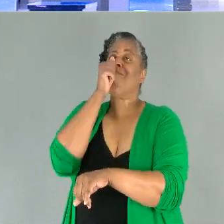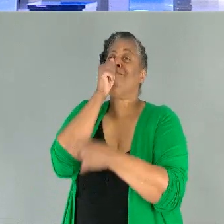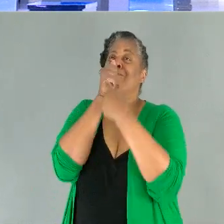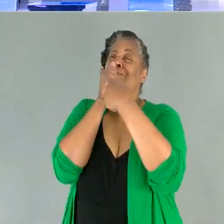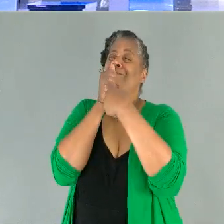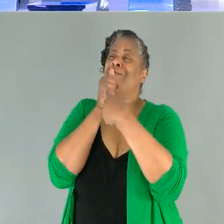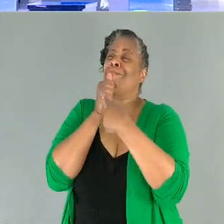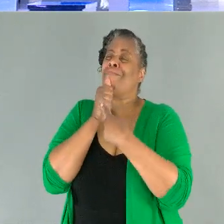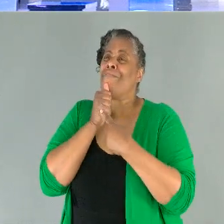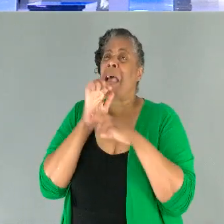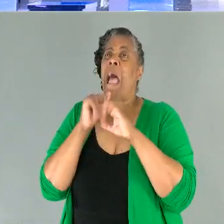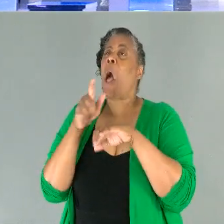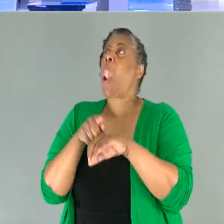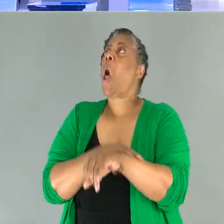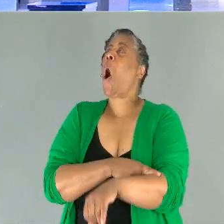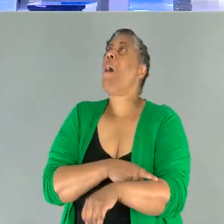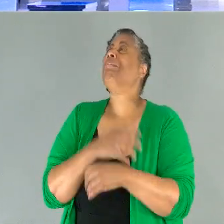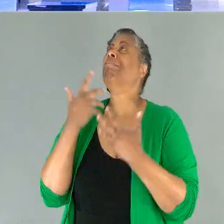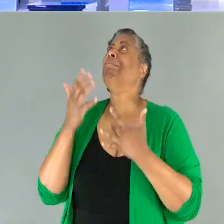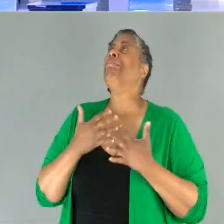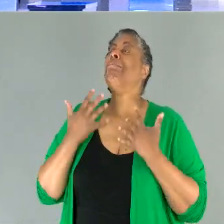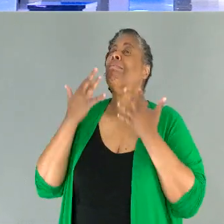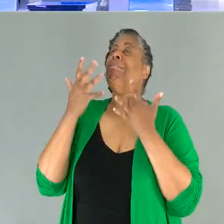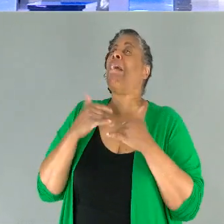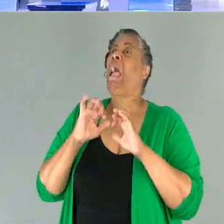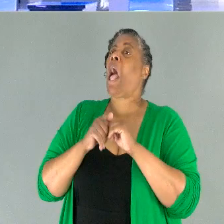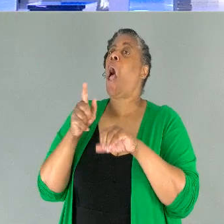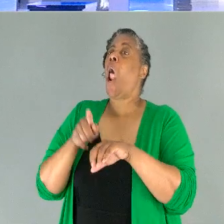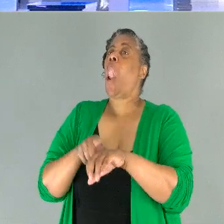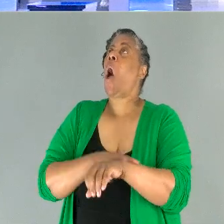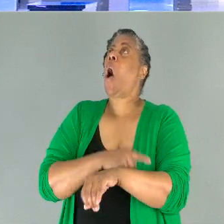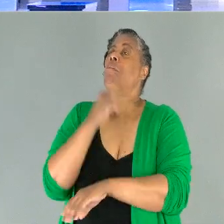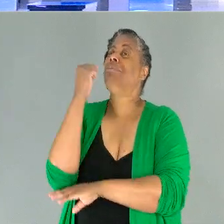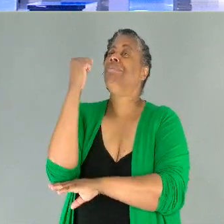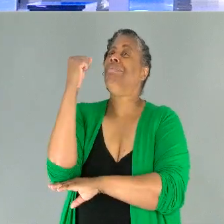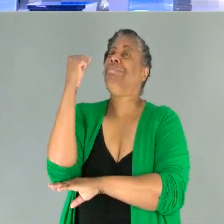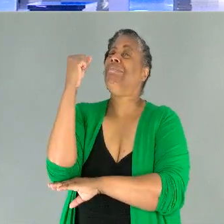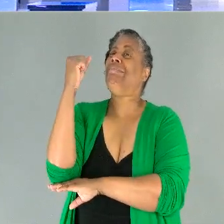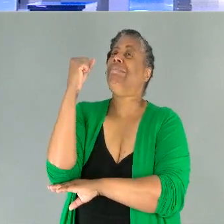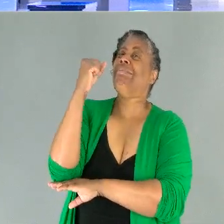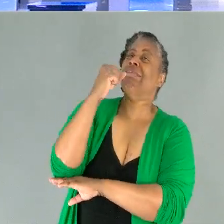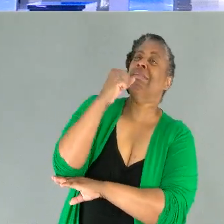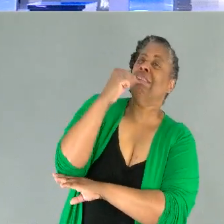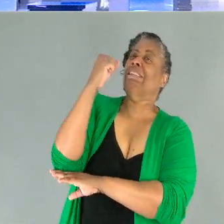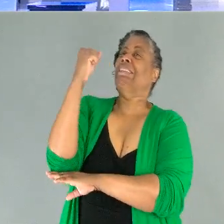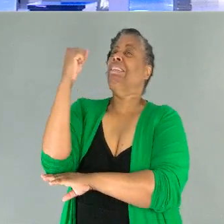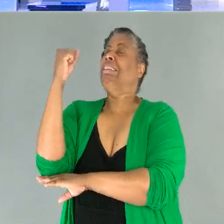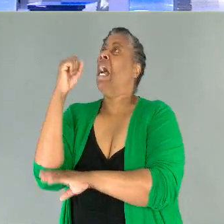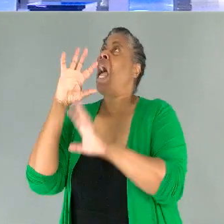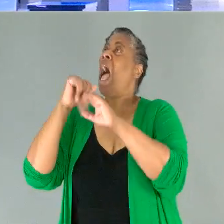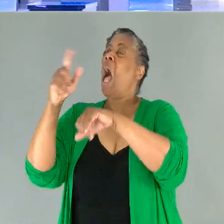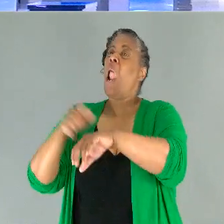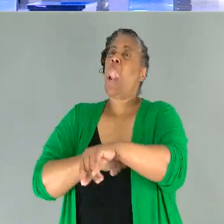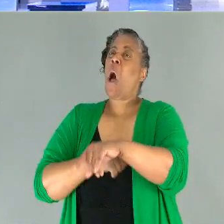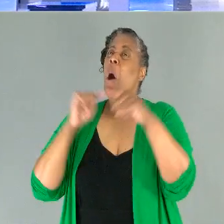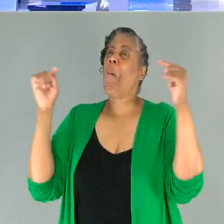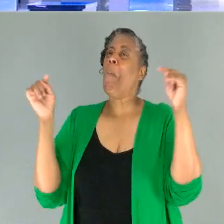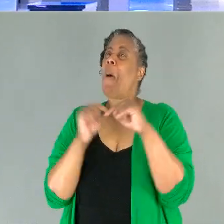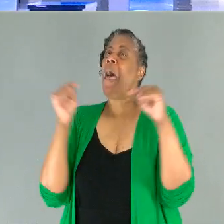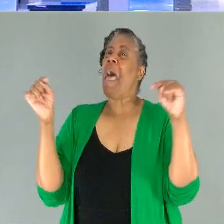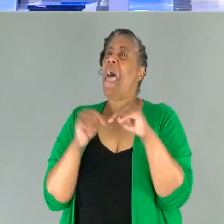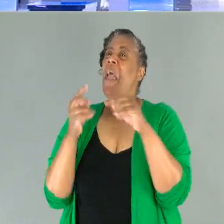wait? How long do I have to stay here? How long is this pain going to